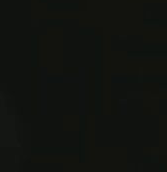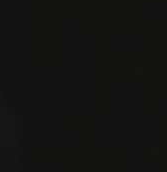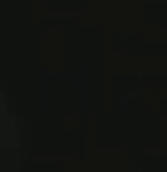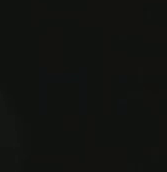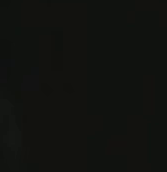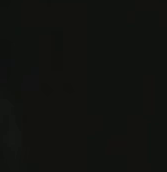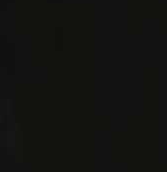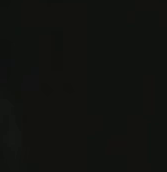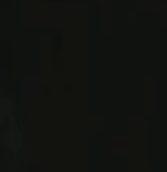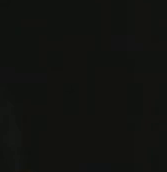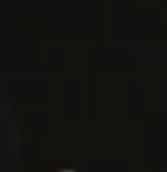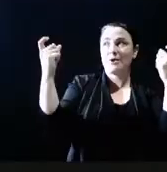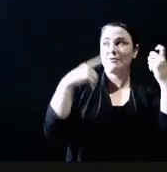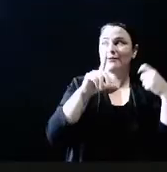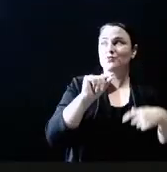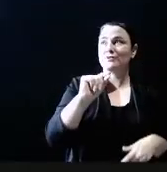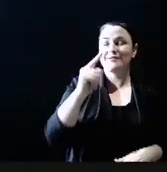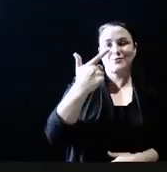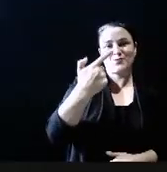2021.